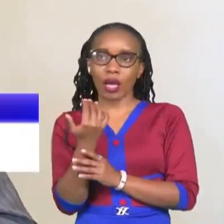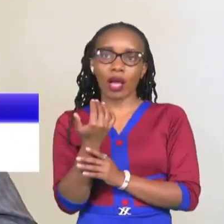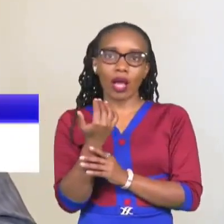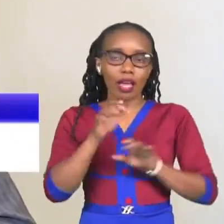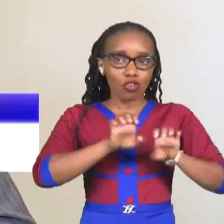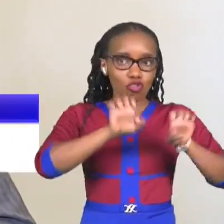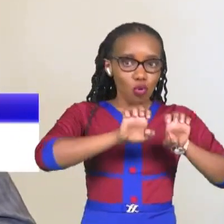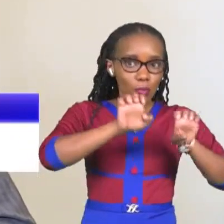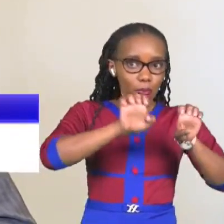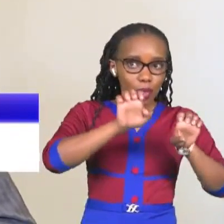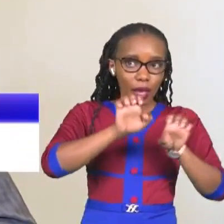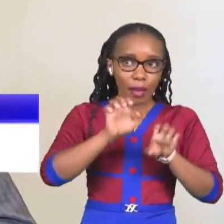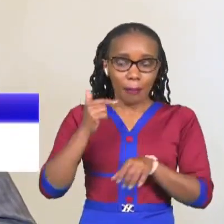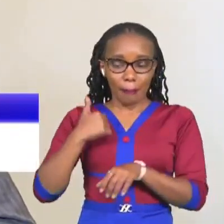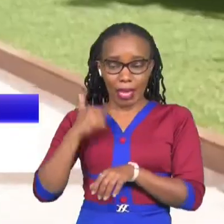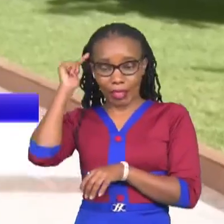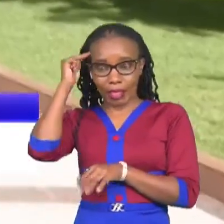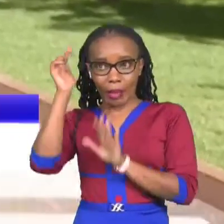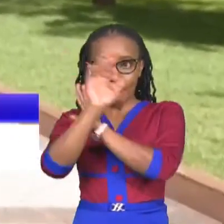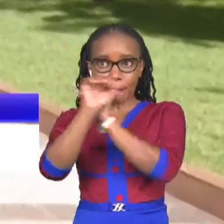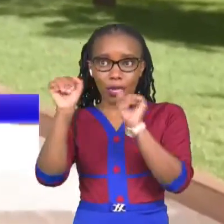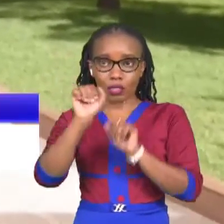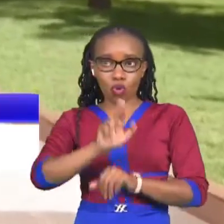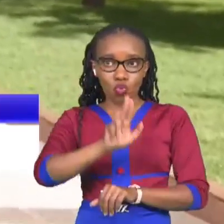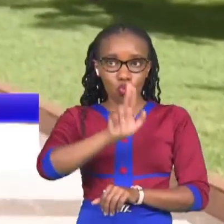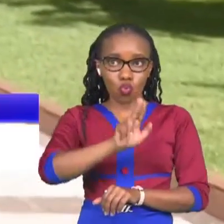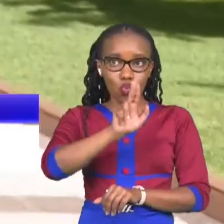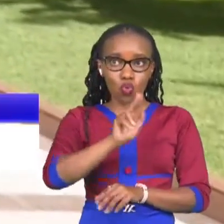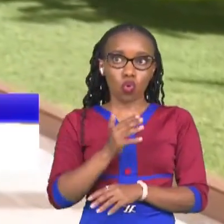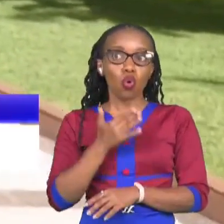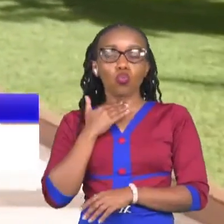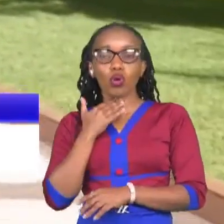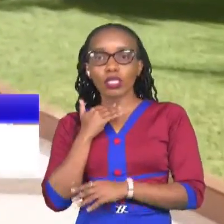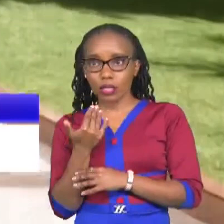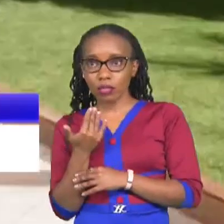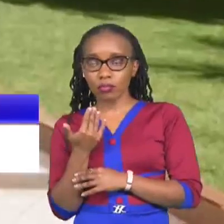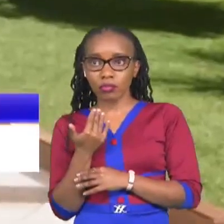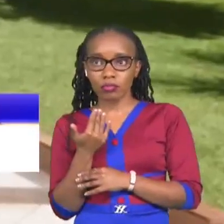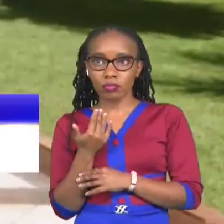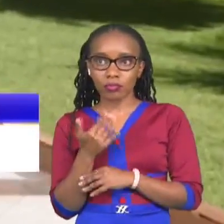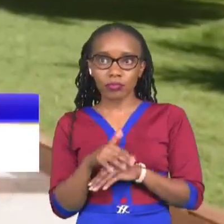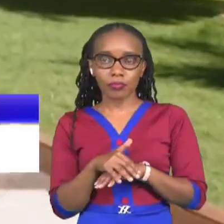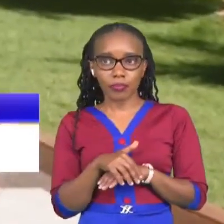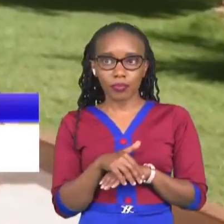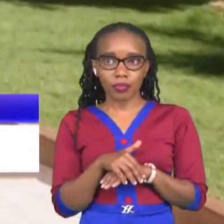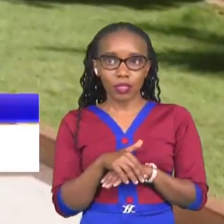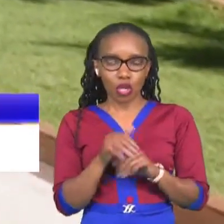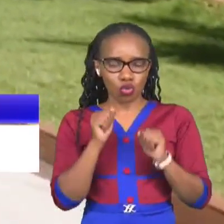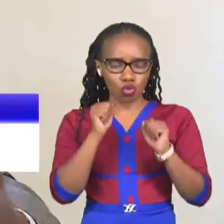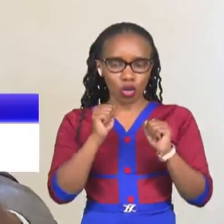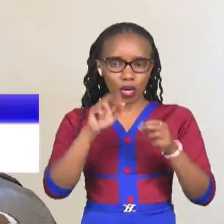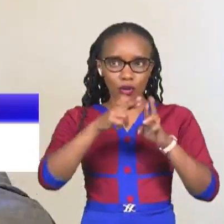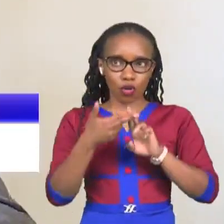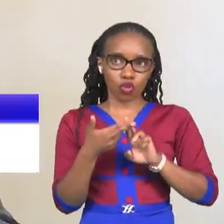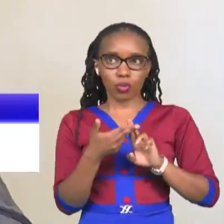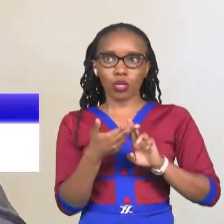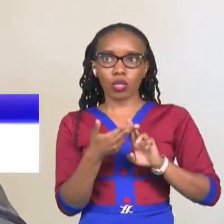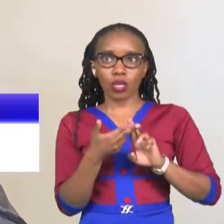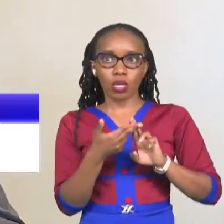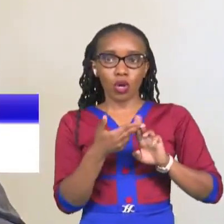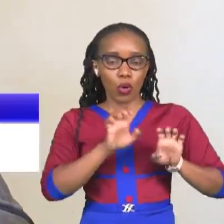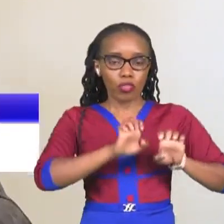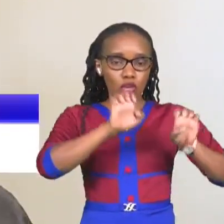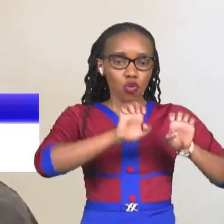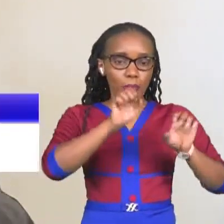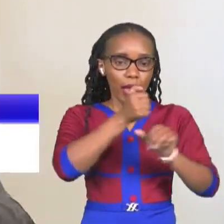So I think President Kenyatta was seeking to maintain his very strong relationship with Abiy and make